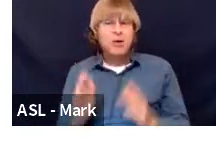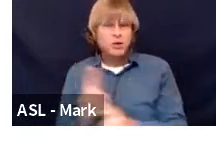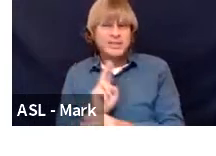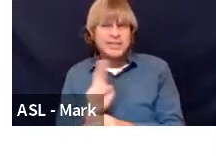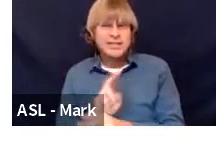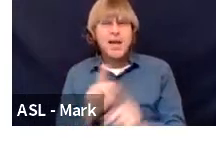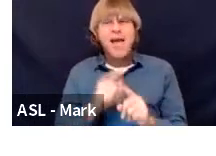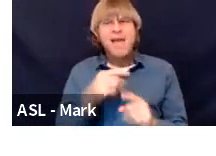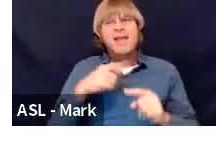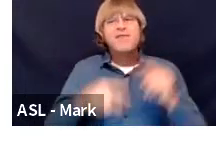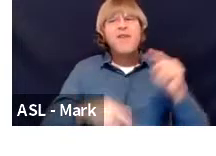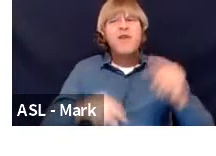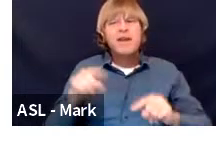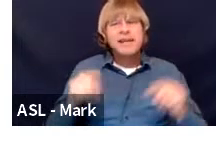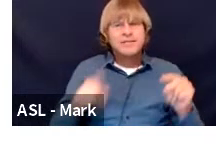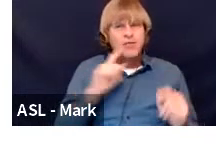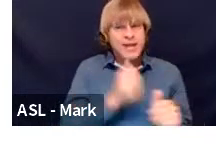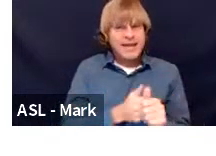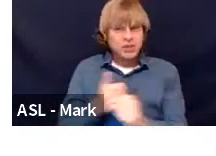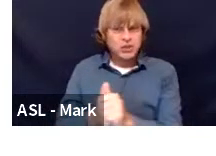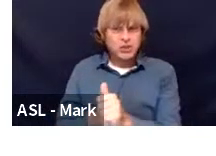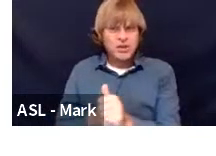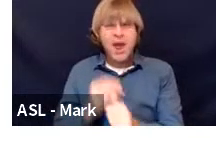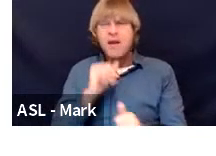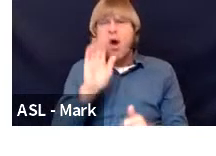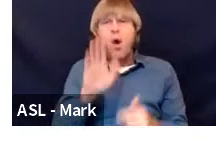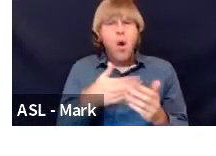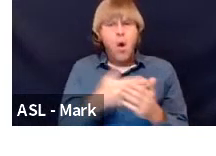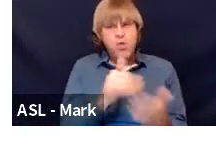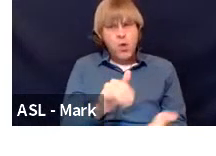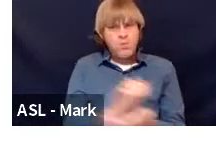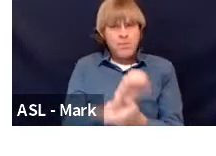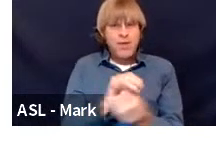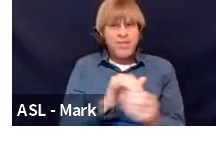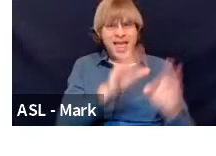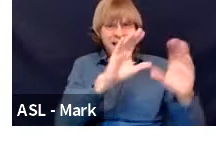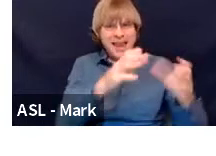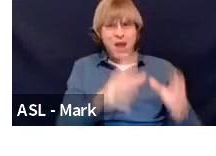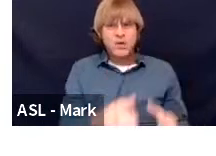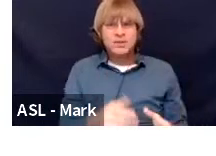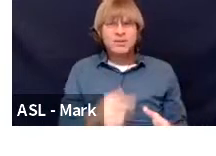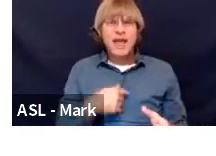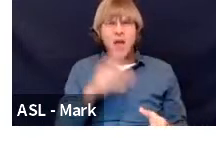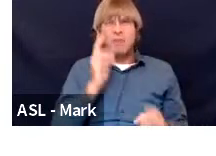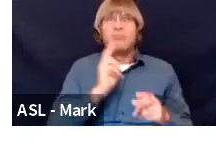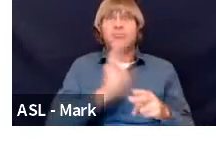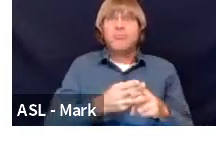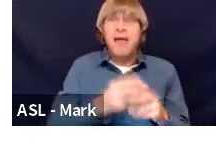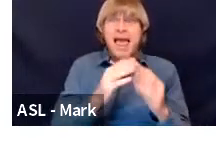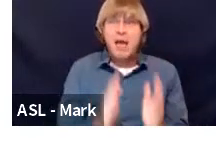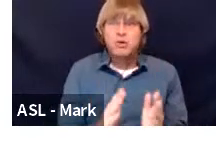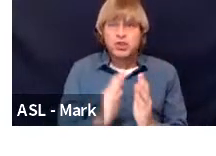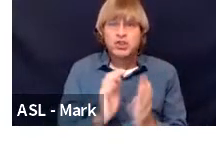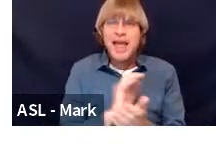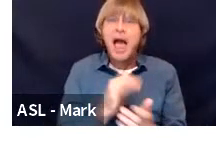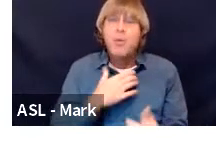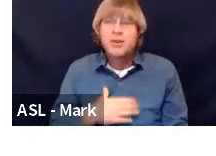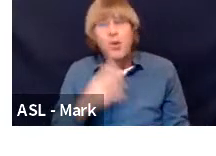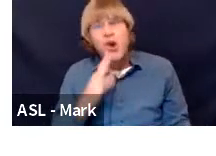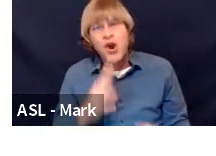varying degrees within each one of those. And not all of those papers in the categories I would ever deem a house sheet, although it would be cool if they